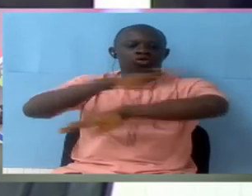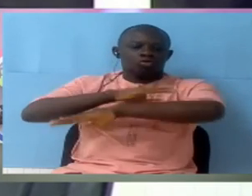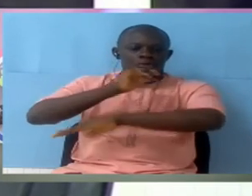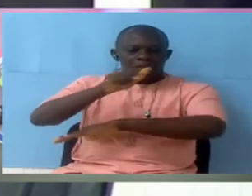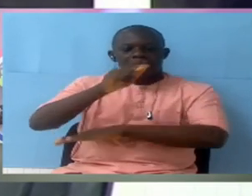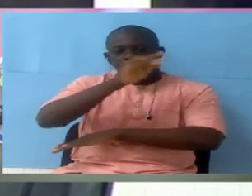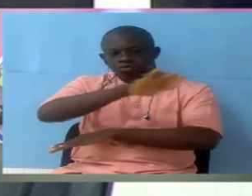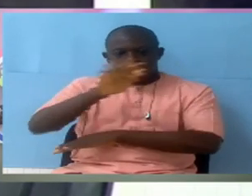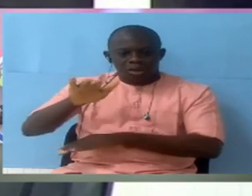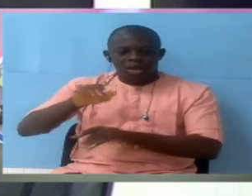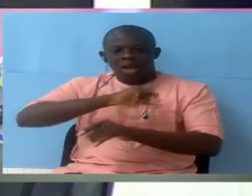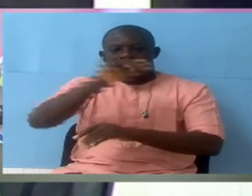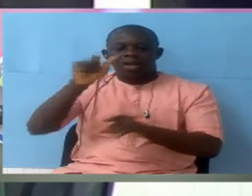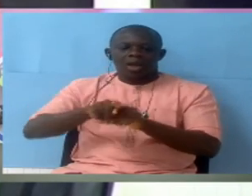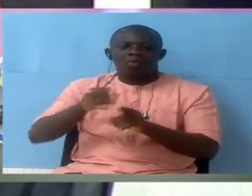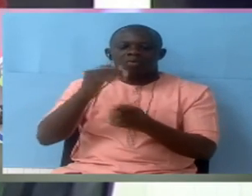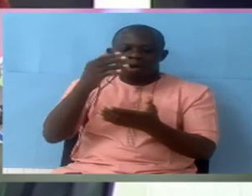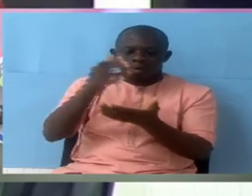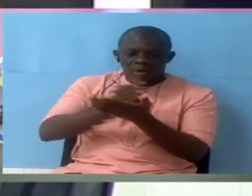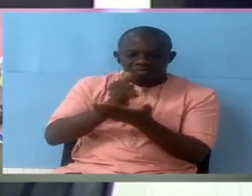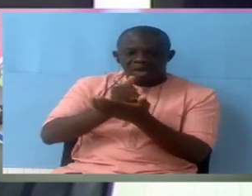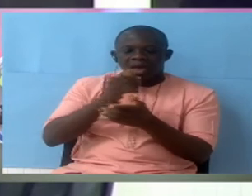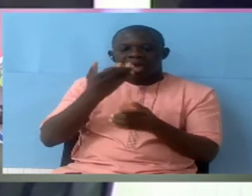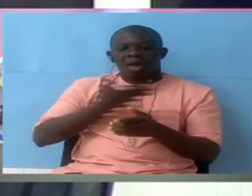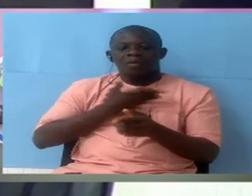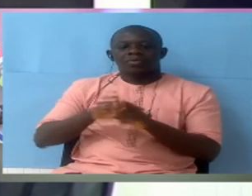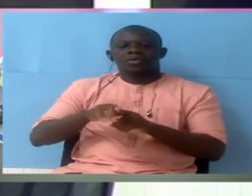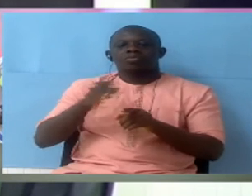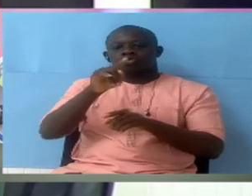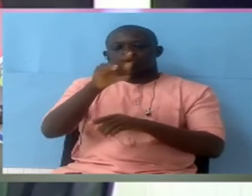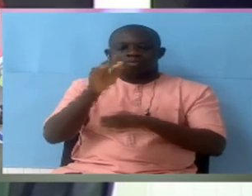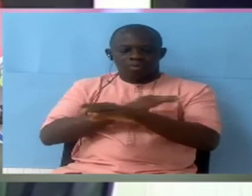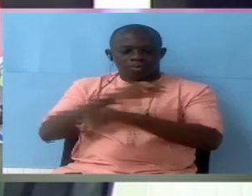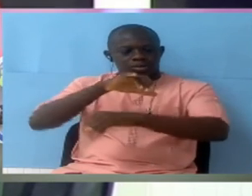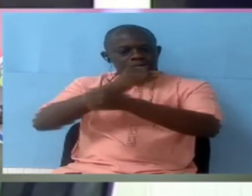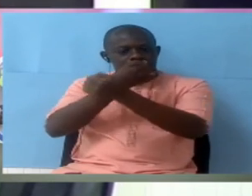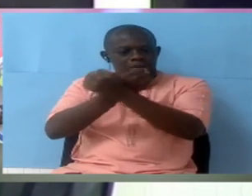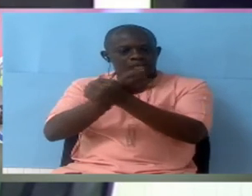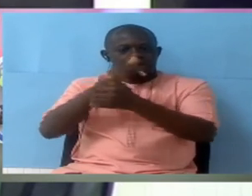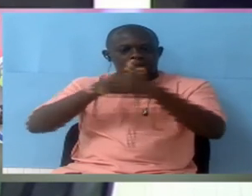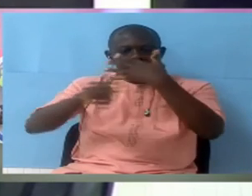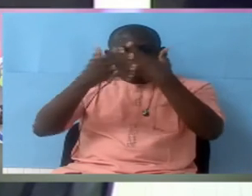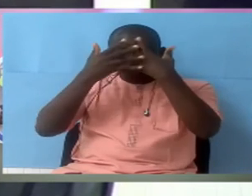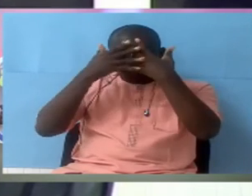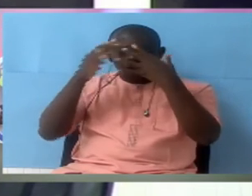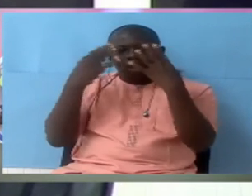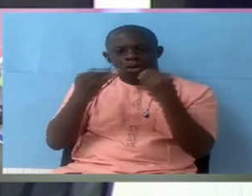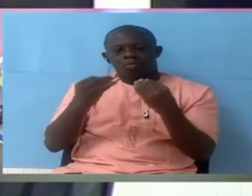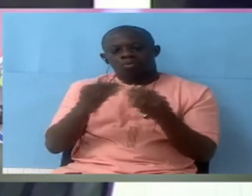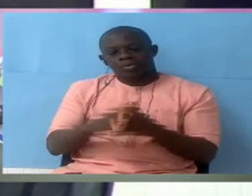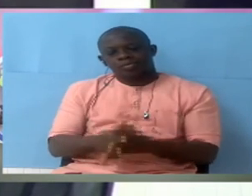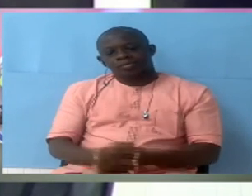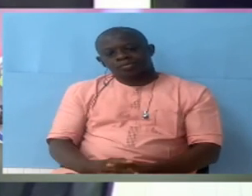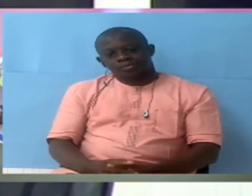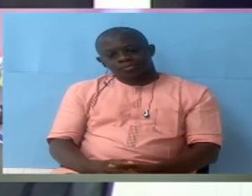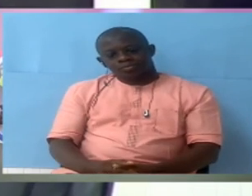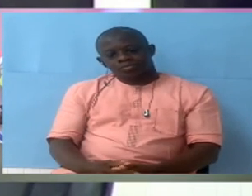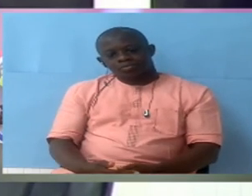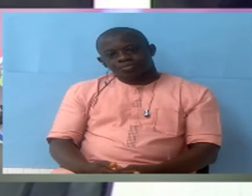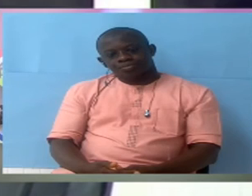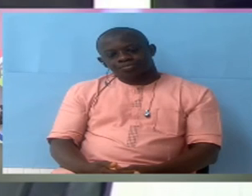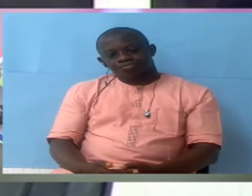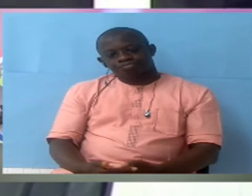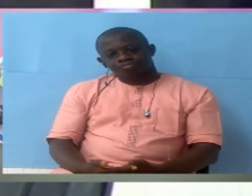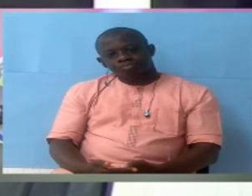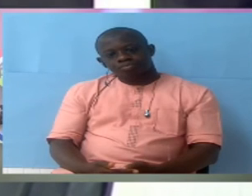sa njobot naka lañ don di weyé pour sen sola sen dunda ak sa domi sen janga lana don di